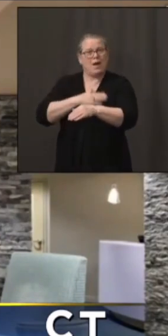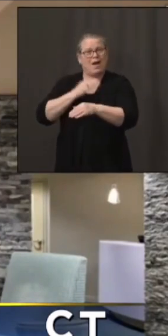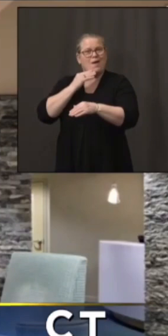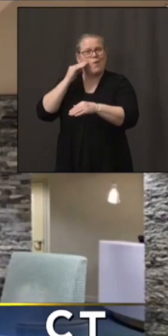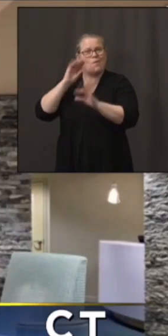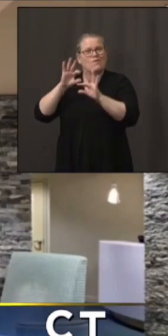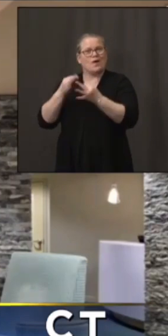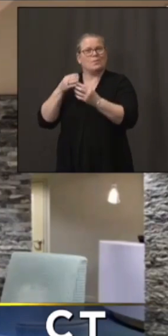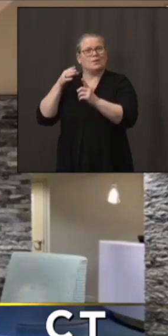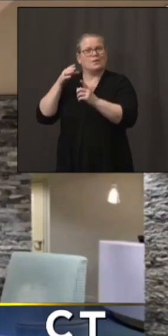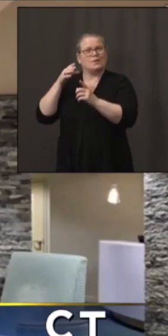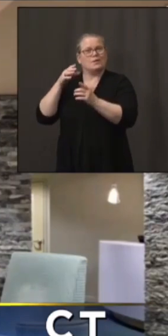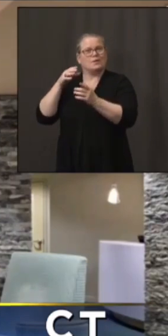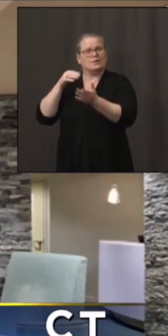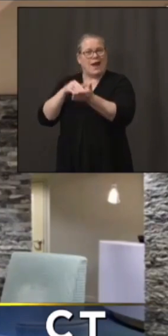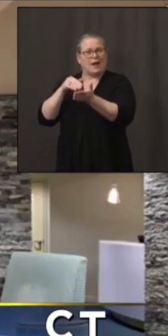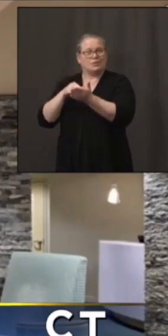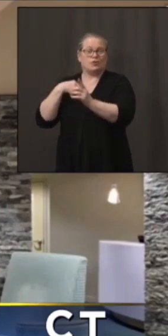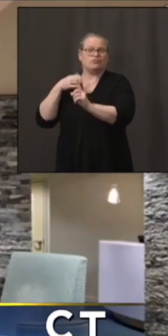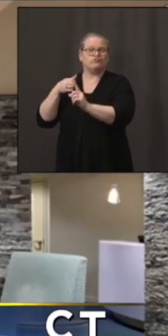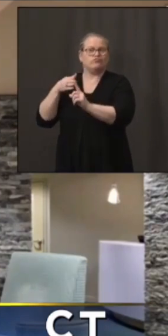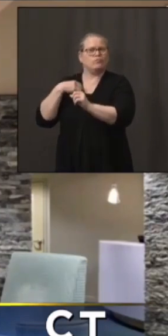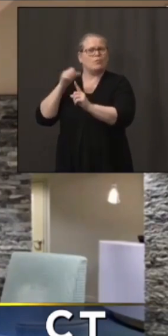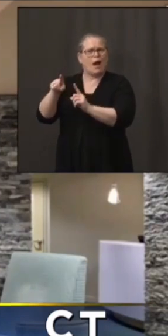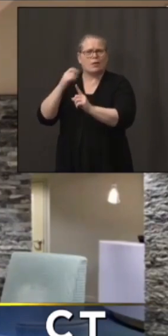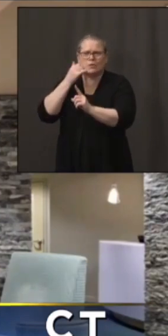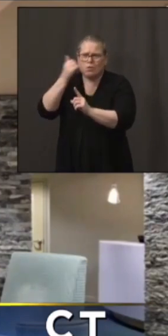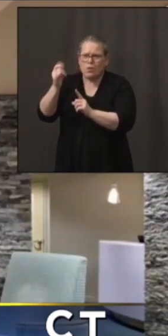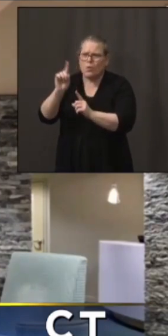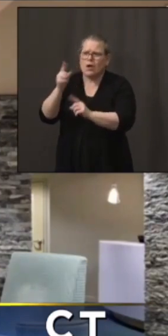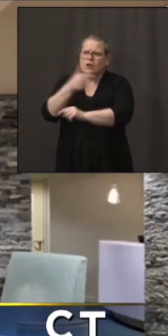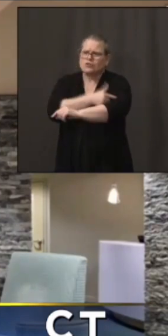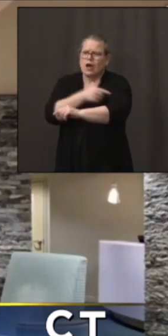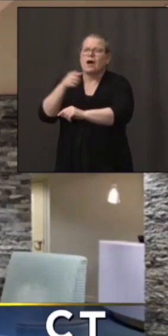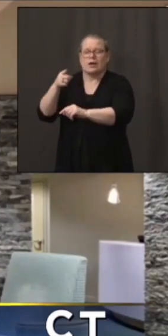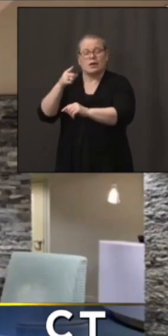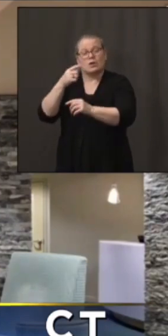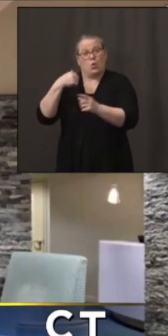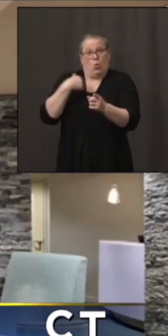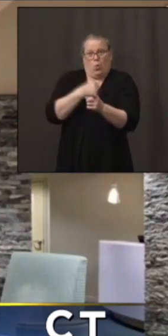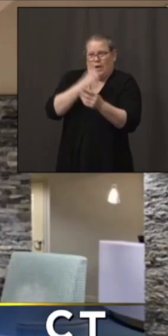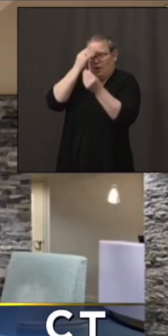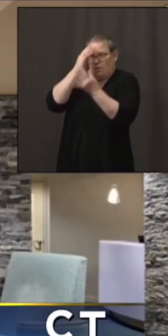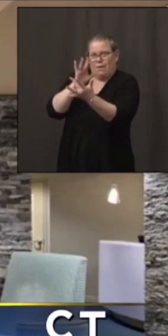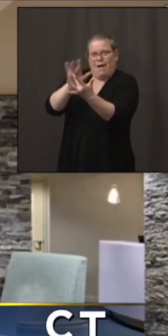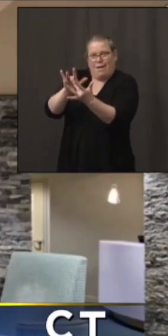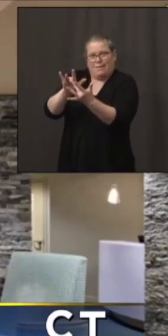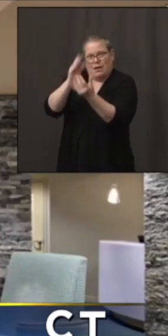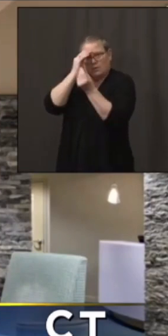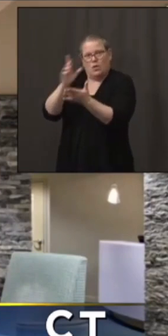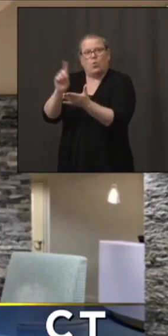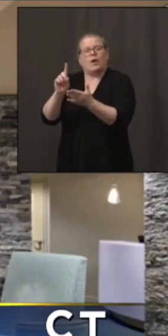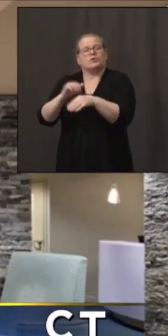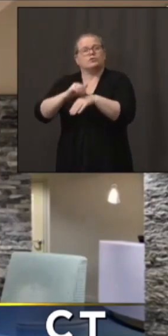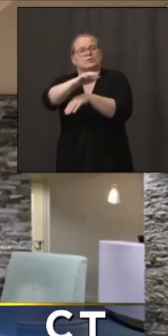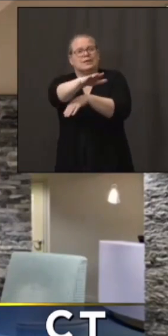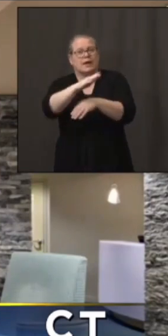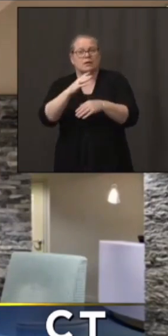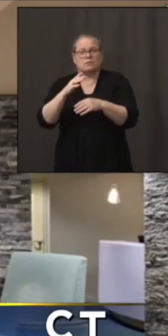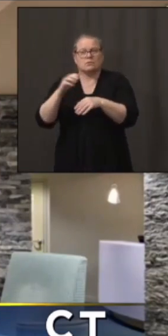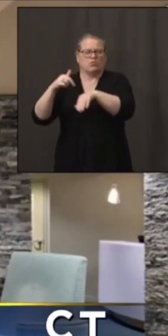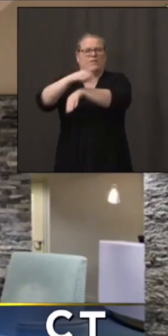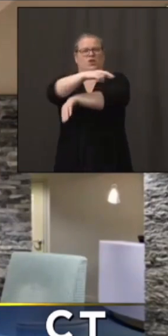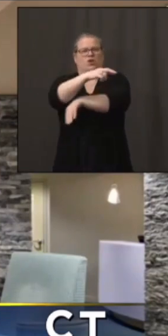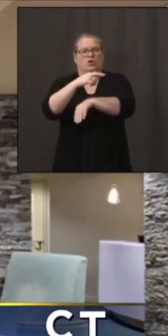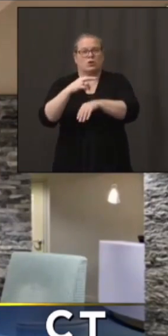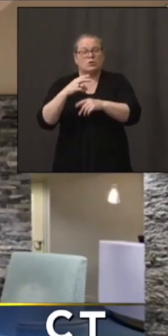of the physicians in our community, we're actually acting as an extension of their practice. So when those phone